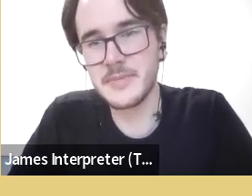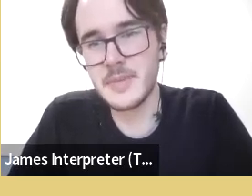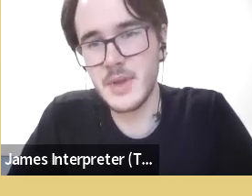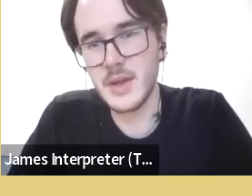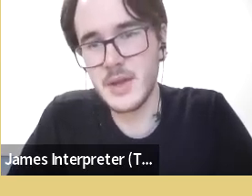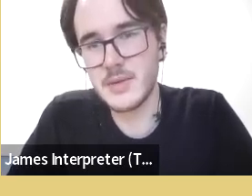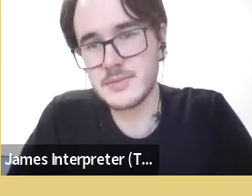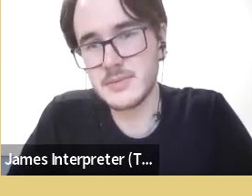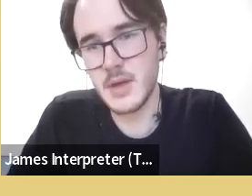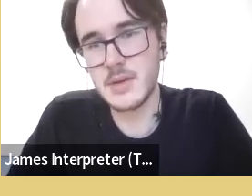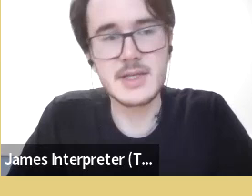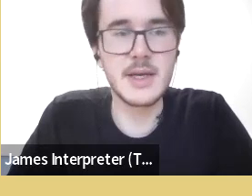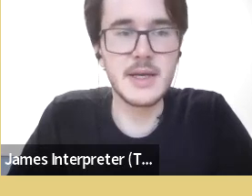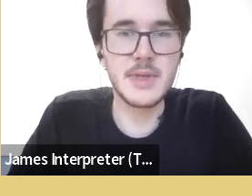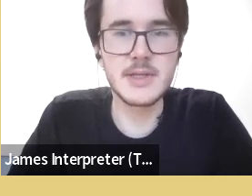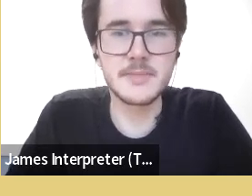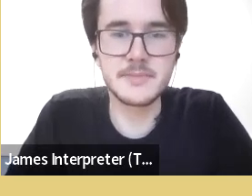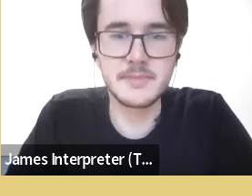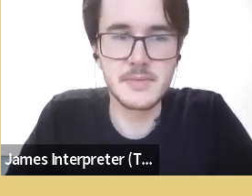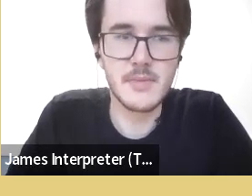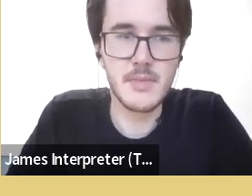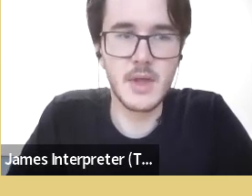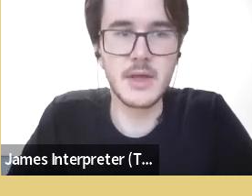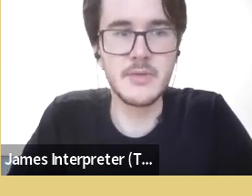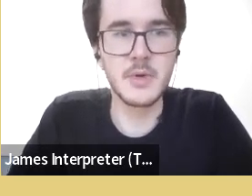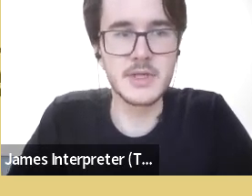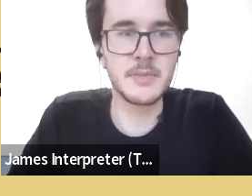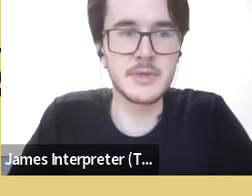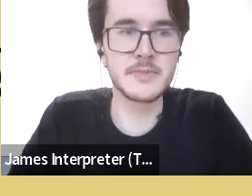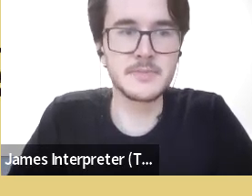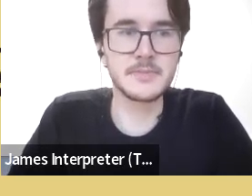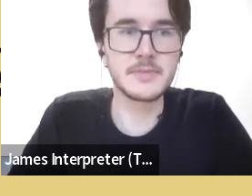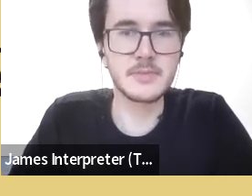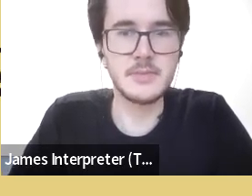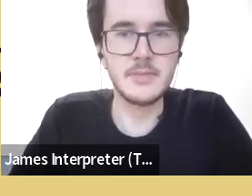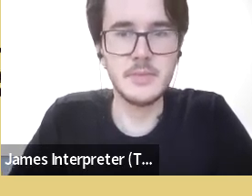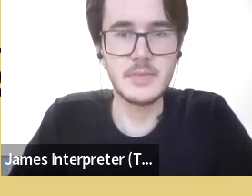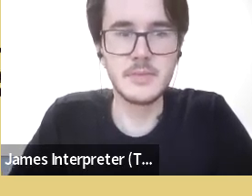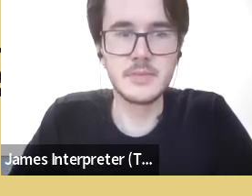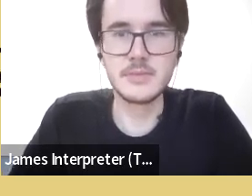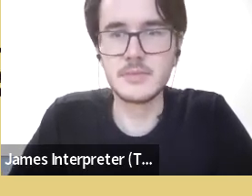there. Next slide, please. I'll give you more examples.